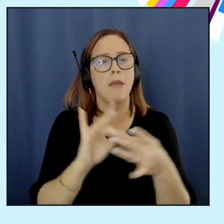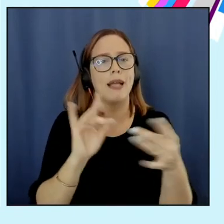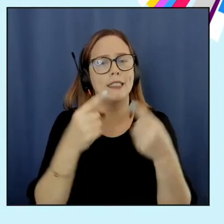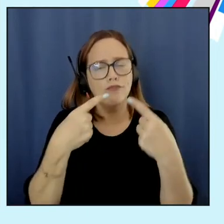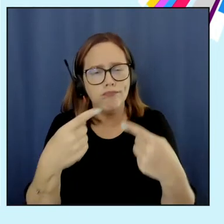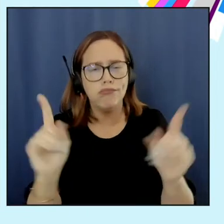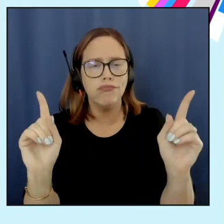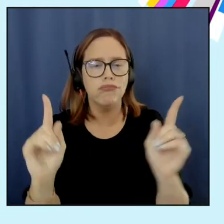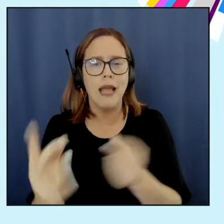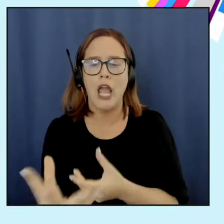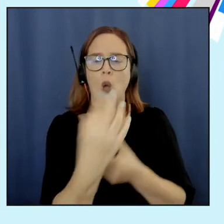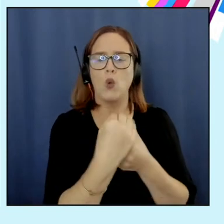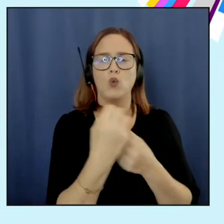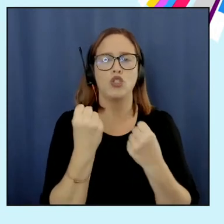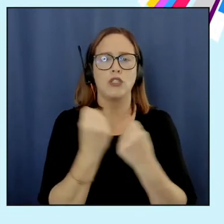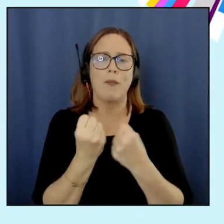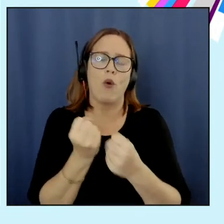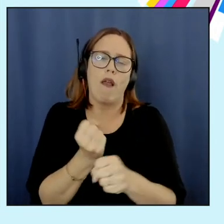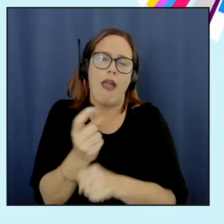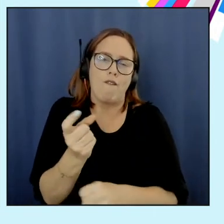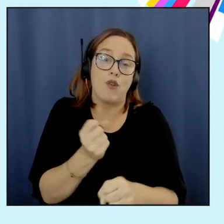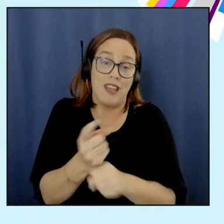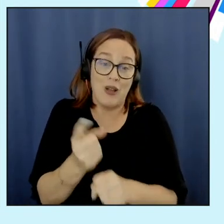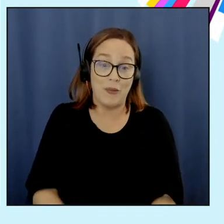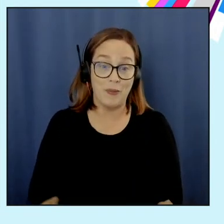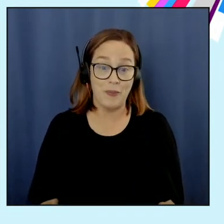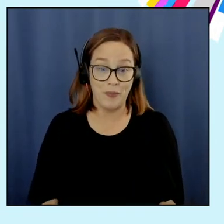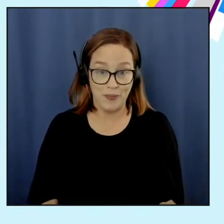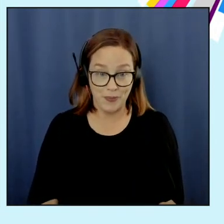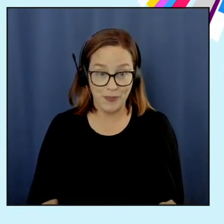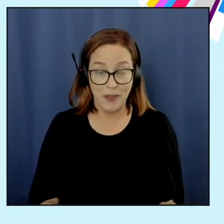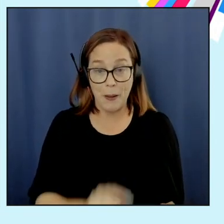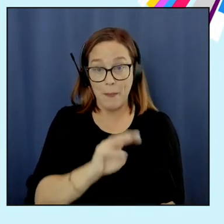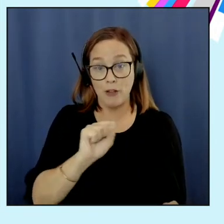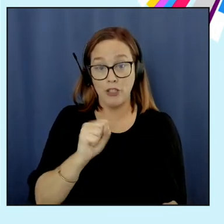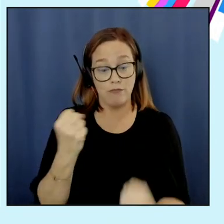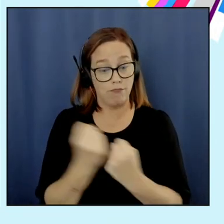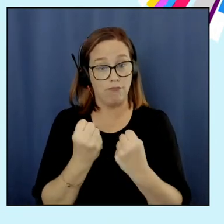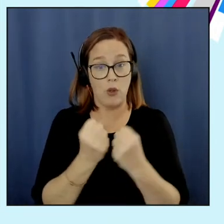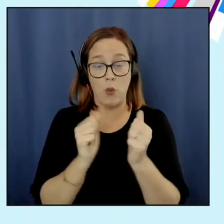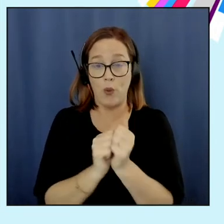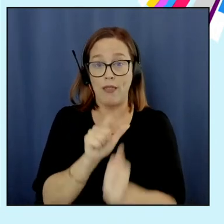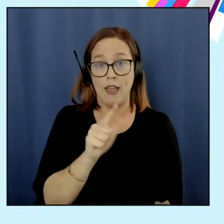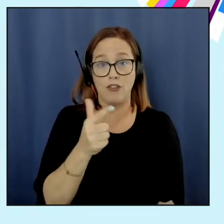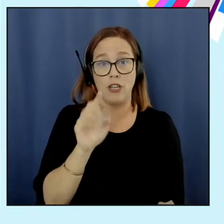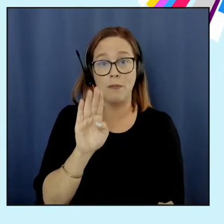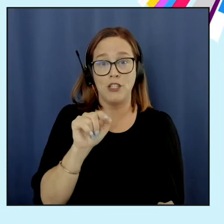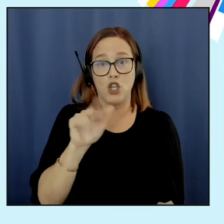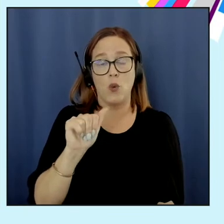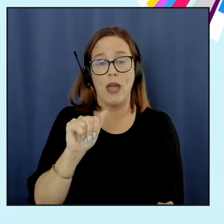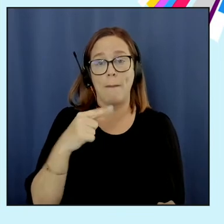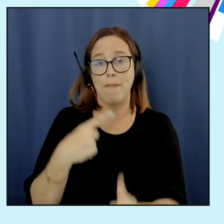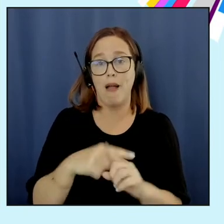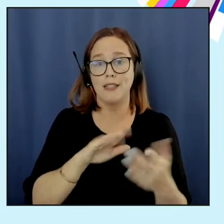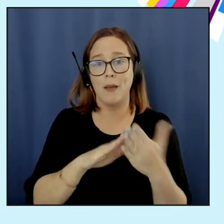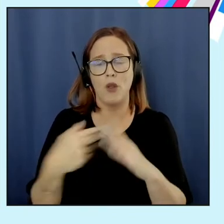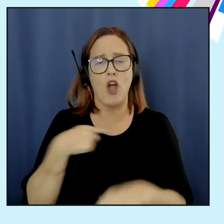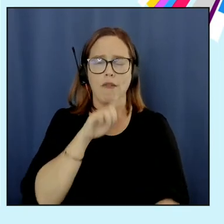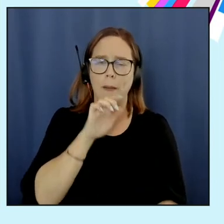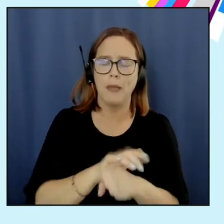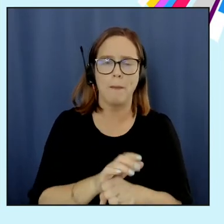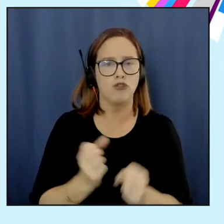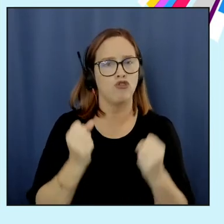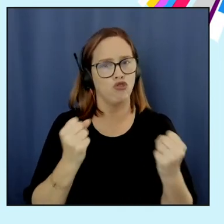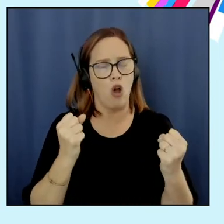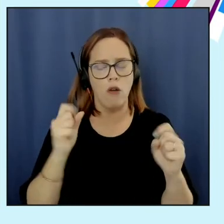every single year. Microsoft stands with the LGBTQIA plus community, and our commitment is stronger than ever before.